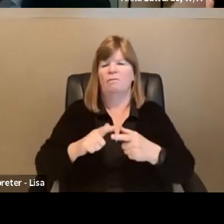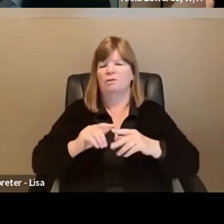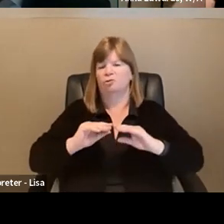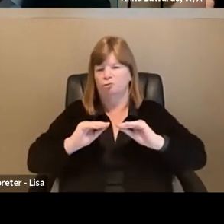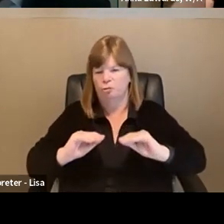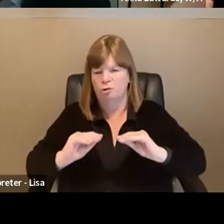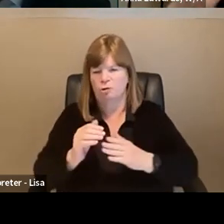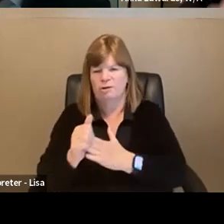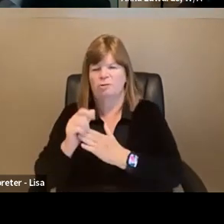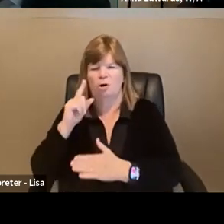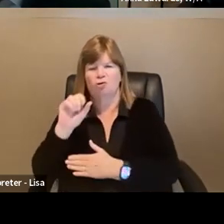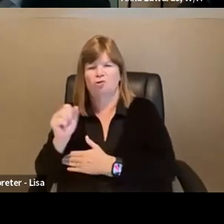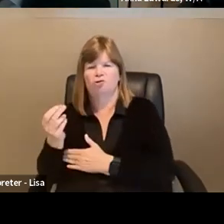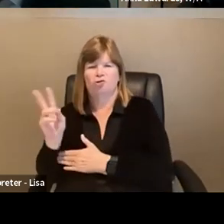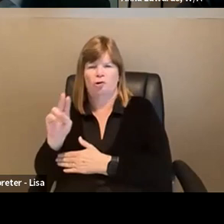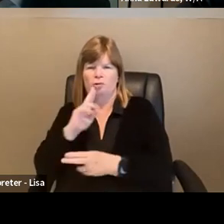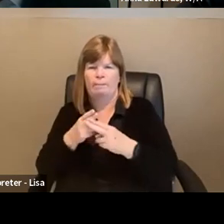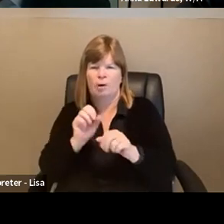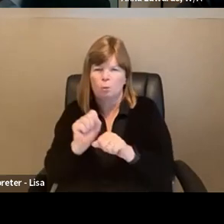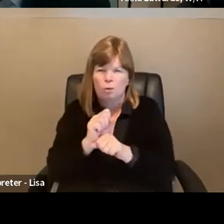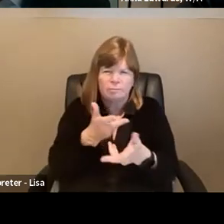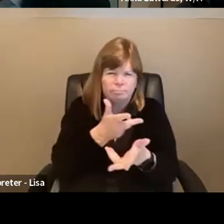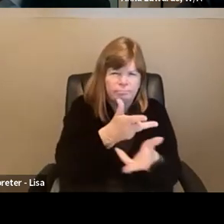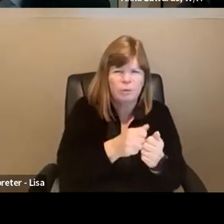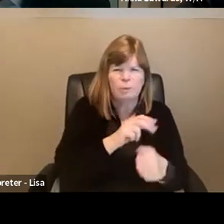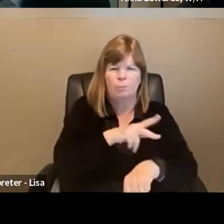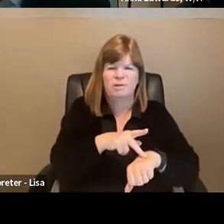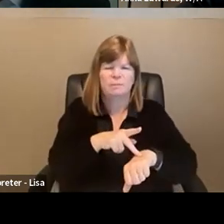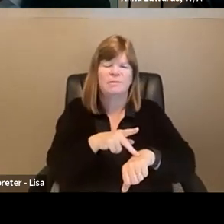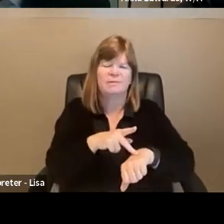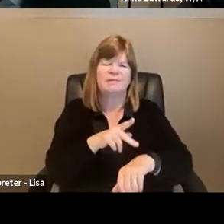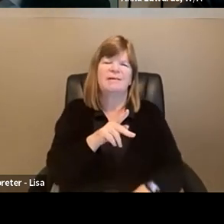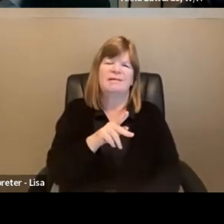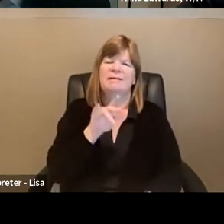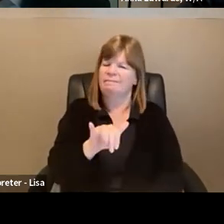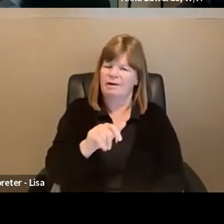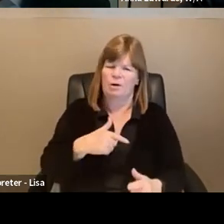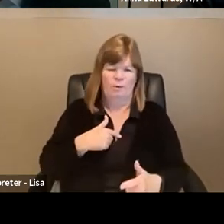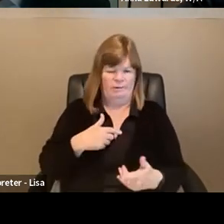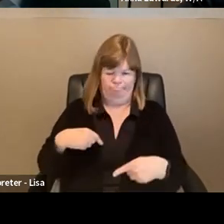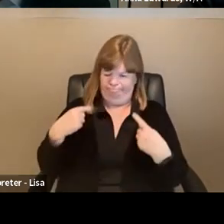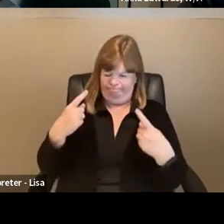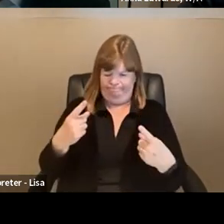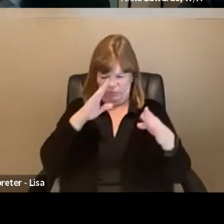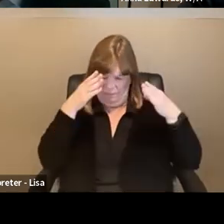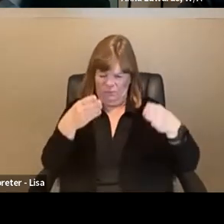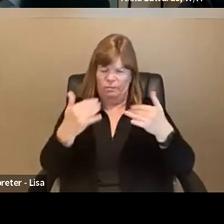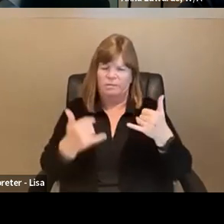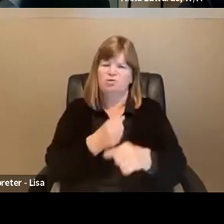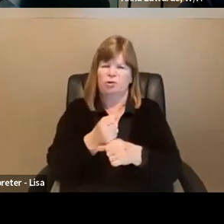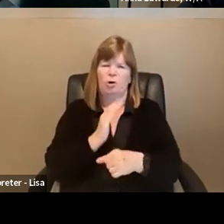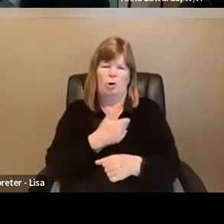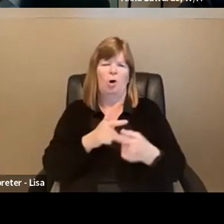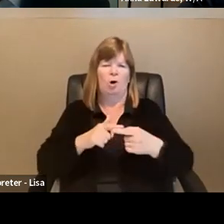I heard Sean mention about working closely with principals. And that's what we have devoted this year. Our Instructional